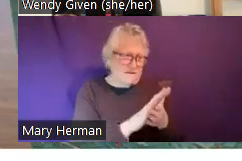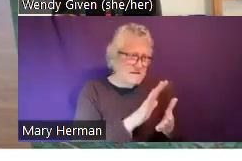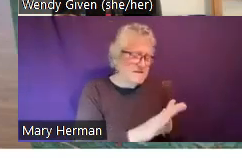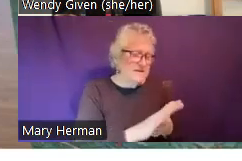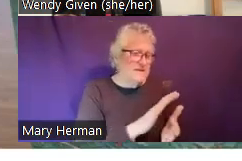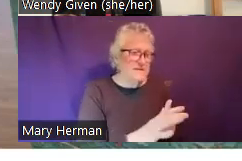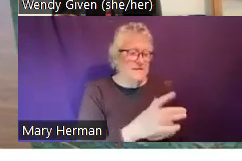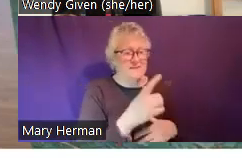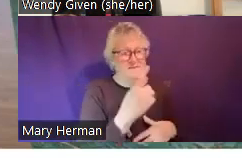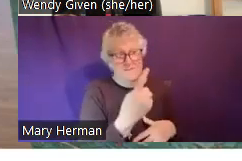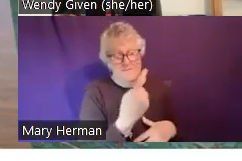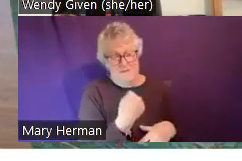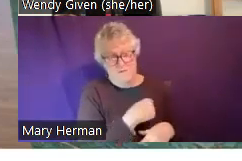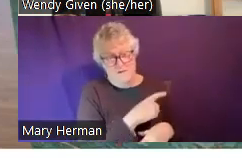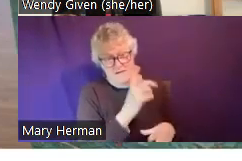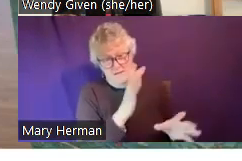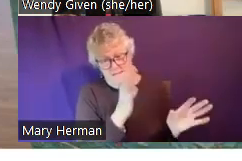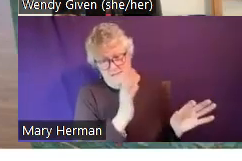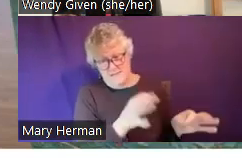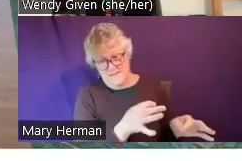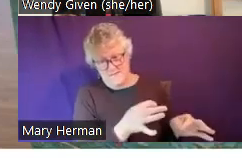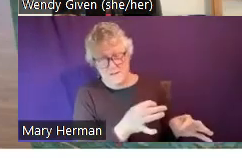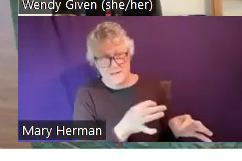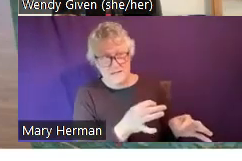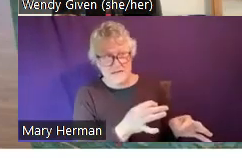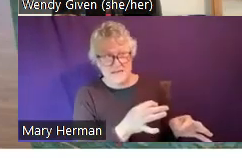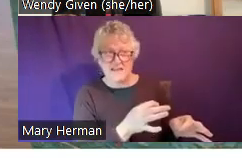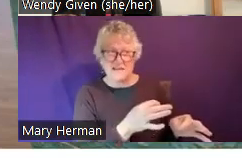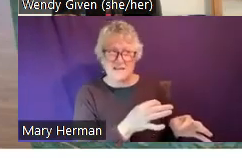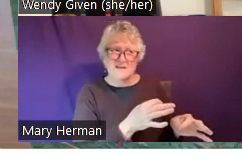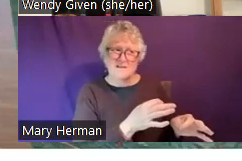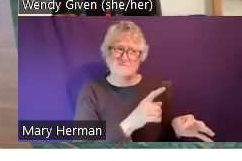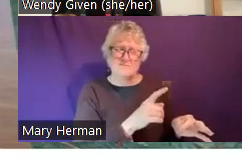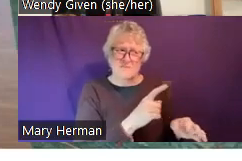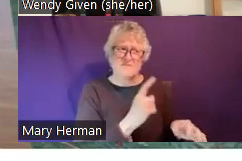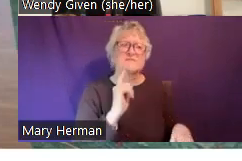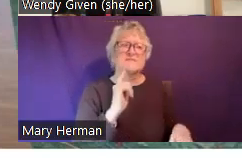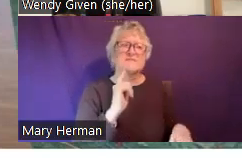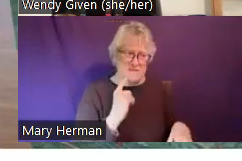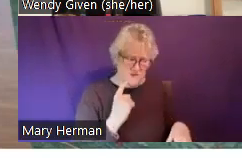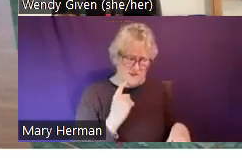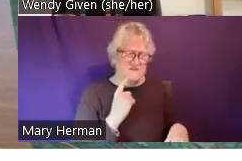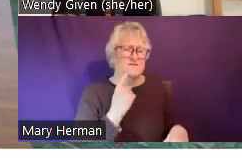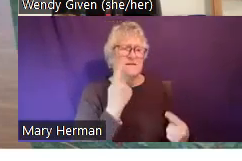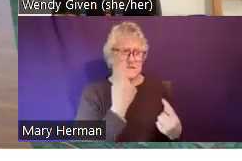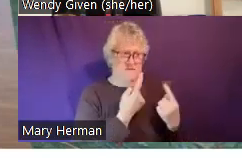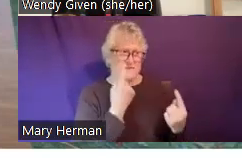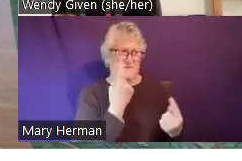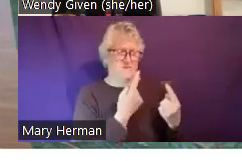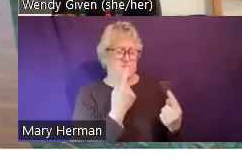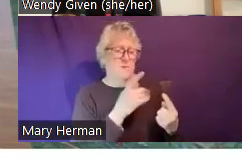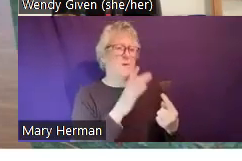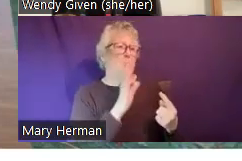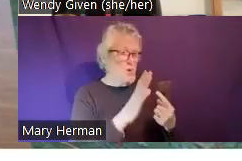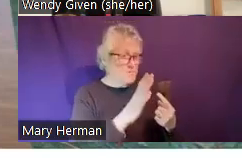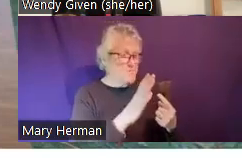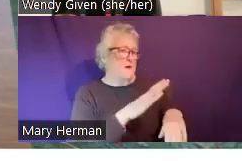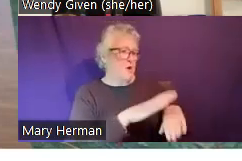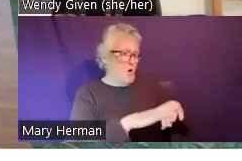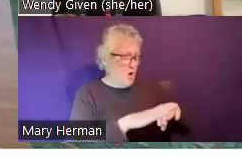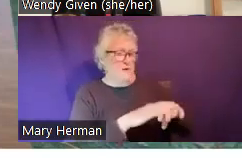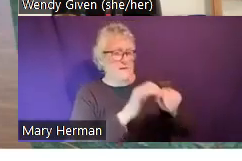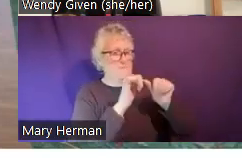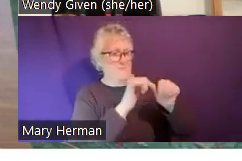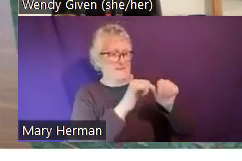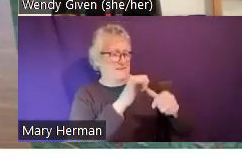that we definitely seriously take into consideration. So it would be on a maintenance schedule, but that really depends